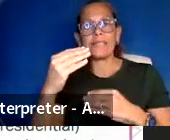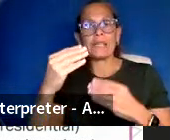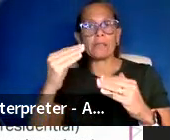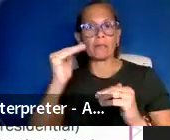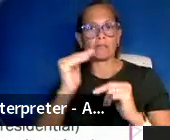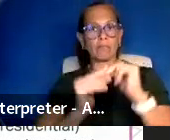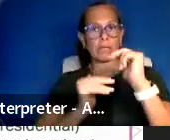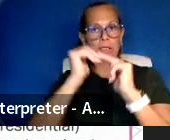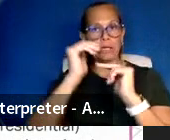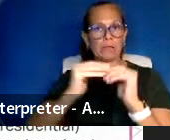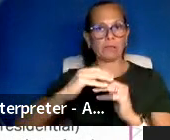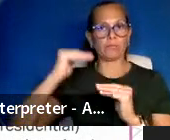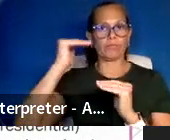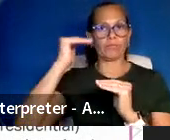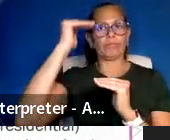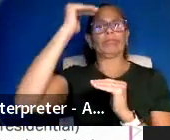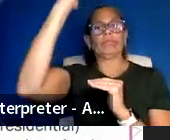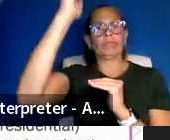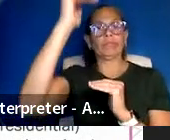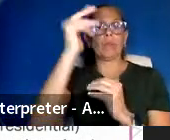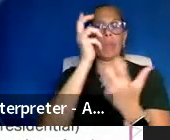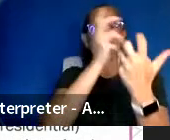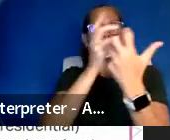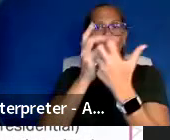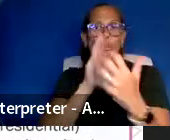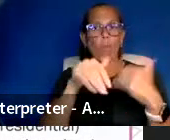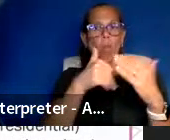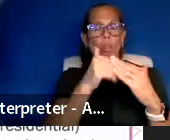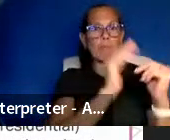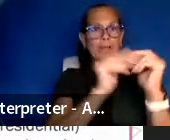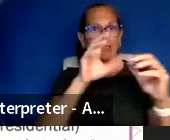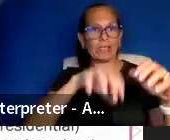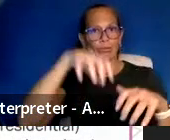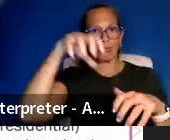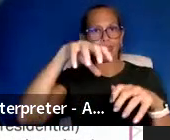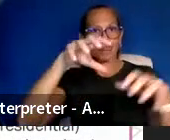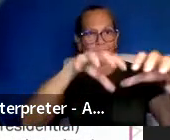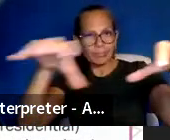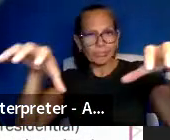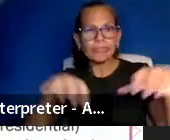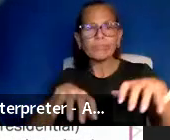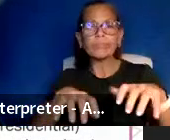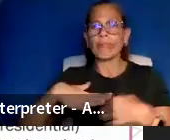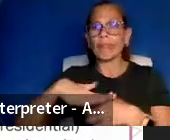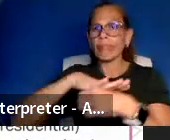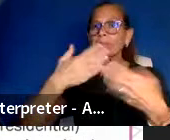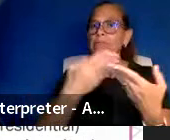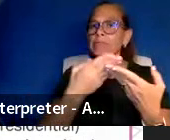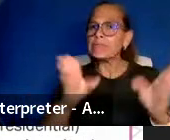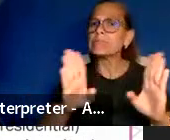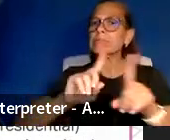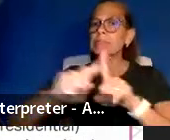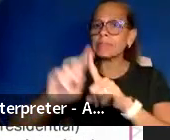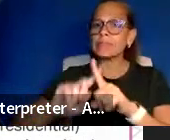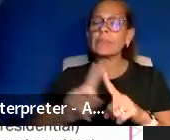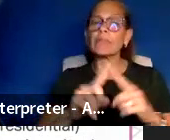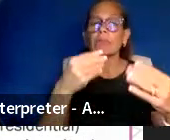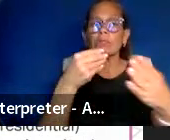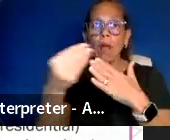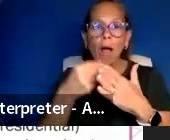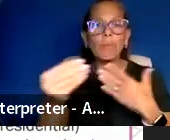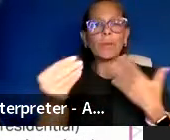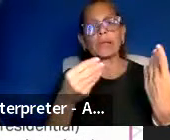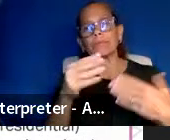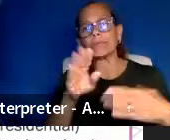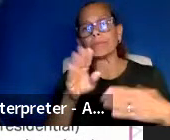the Parkchester community. C2 overlays would then ensure that a wide range of local retail and services are allowed on the